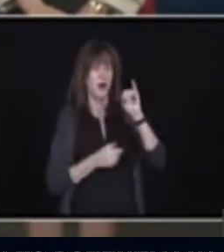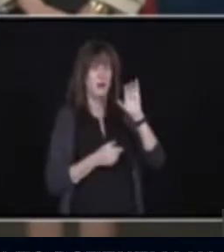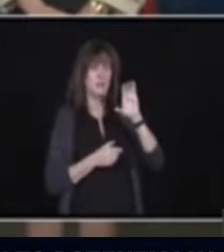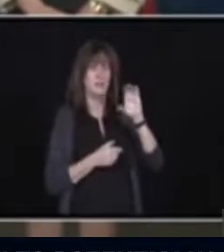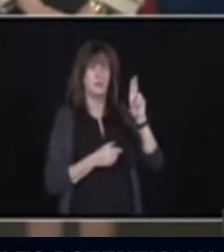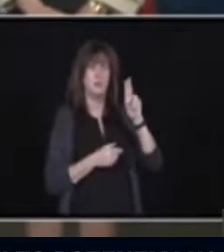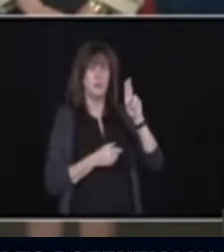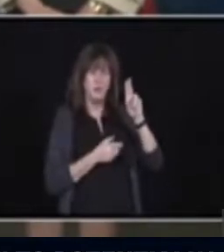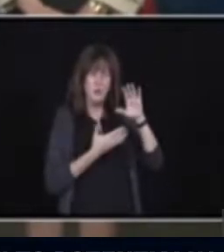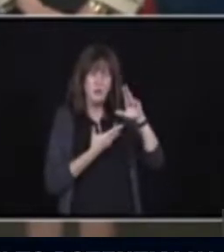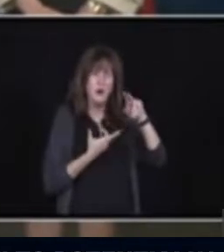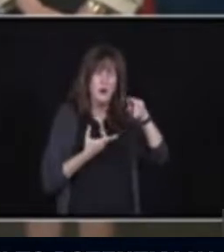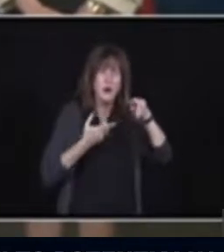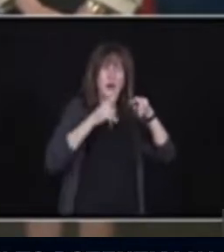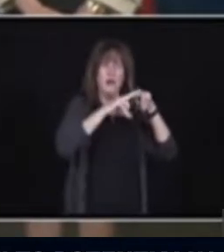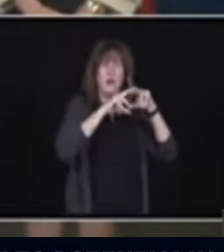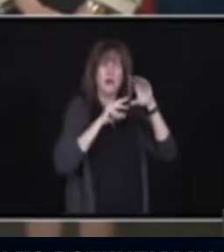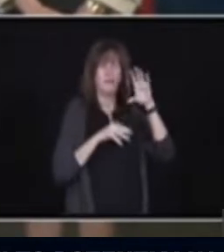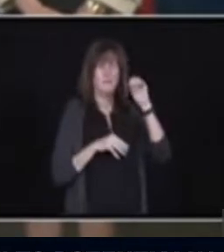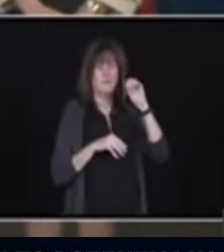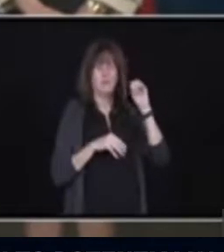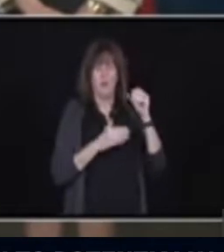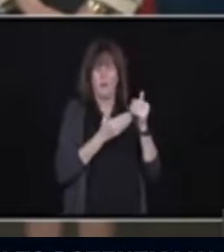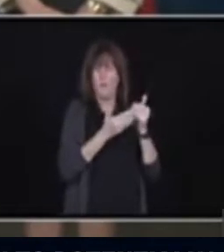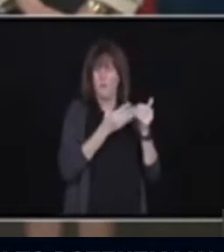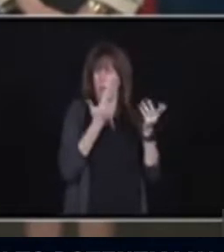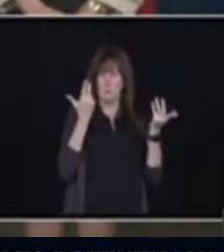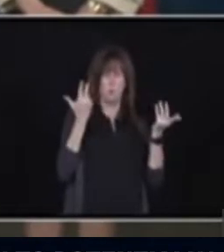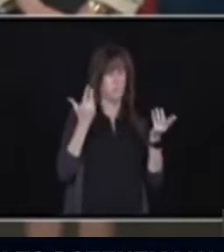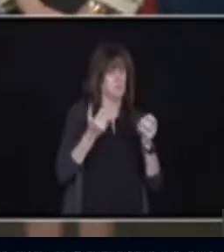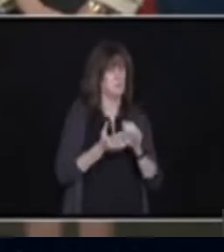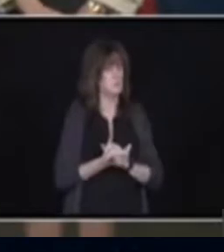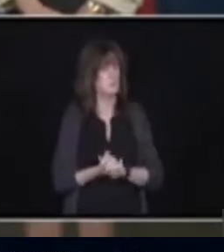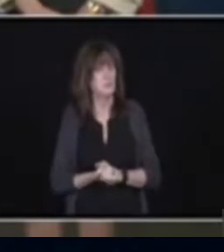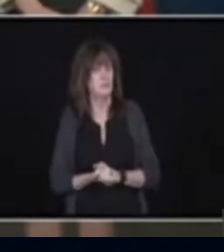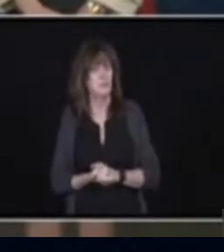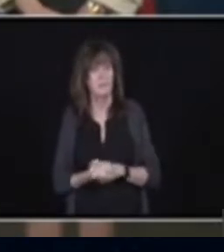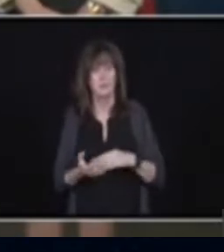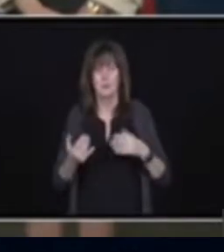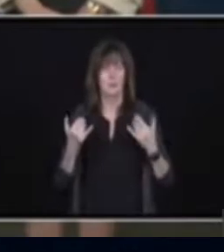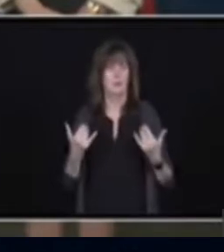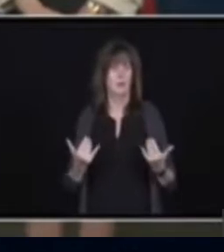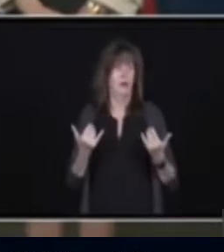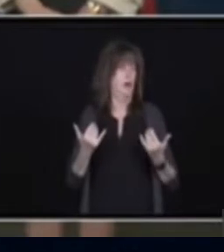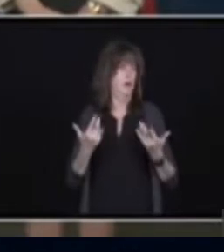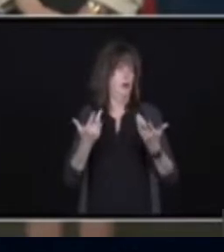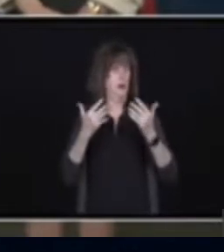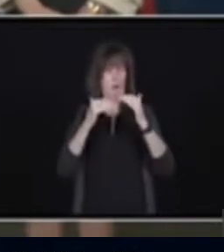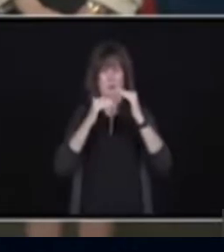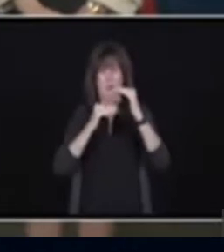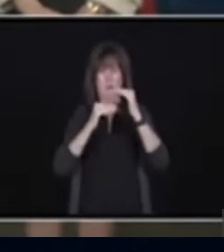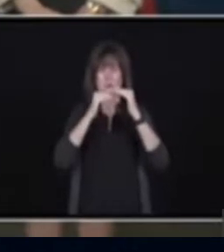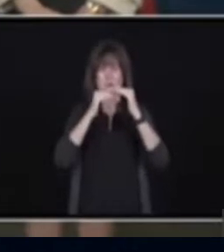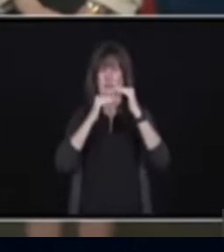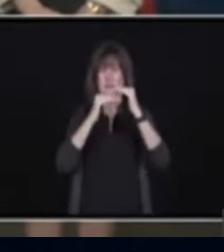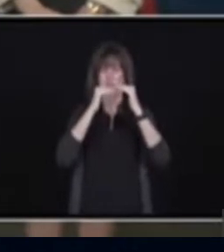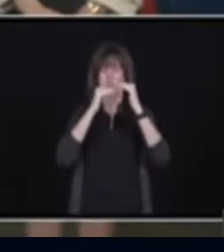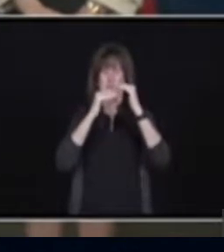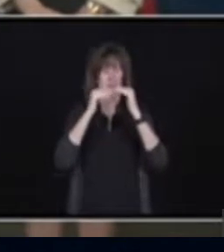nearly 50%. We are now teetering on the edge of having to delay scheduled